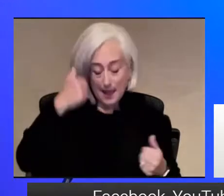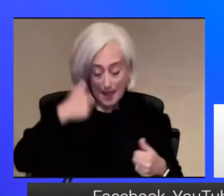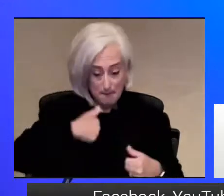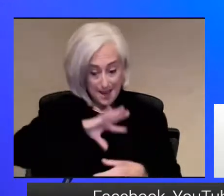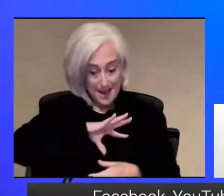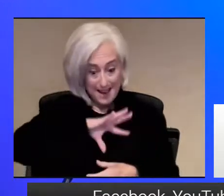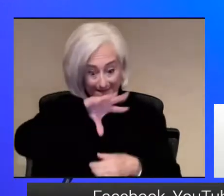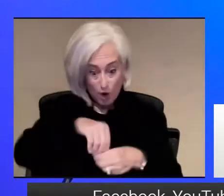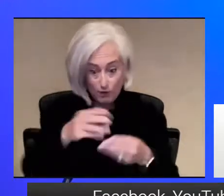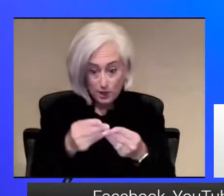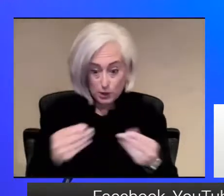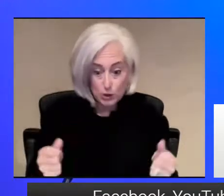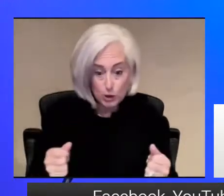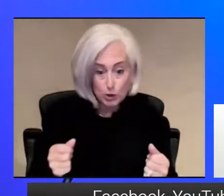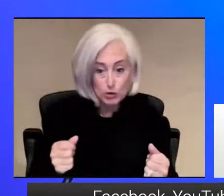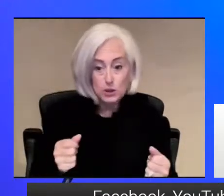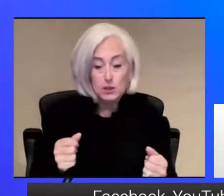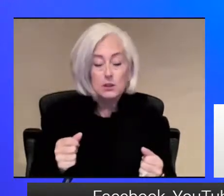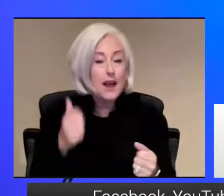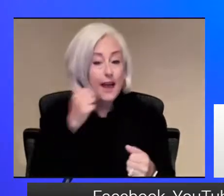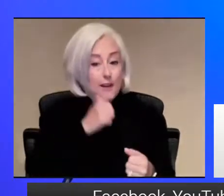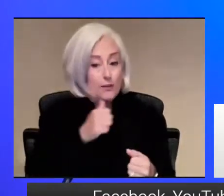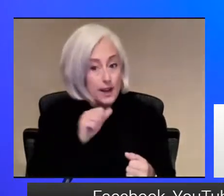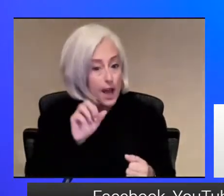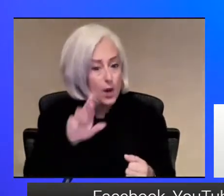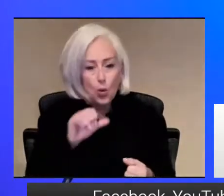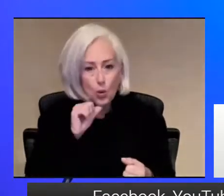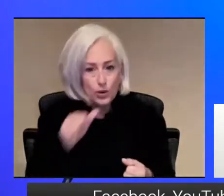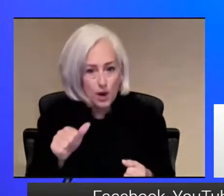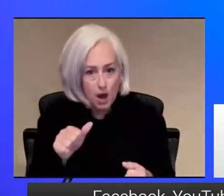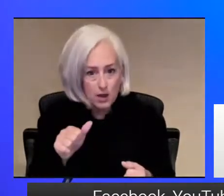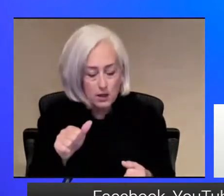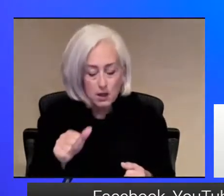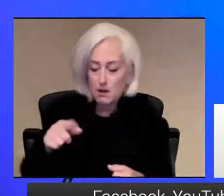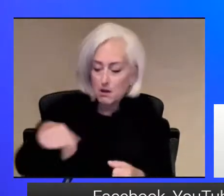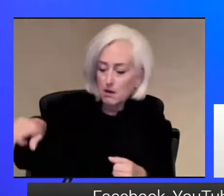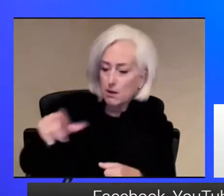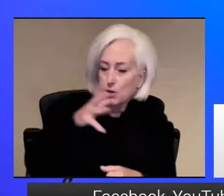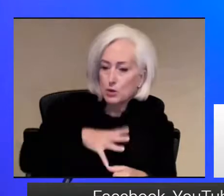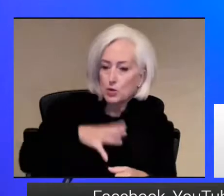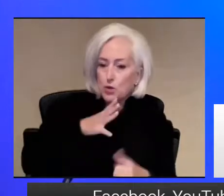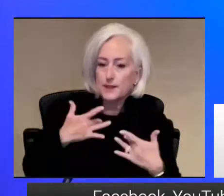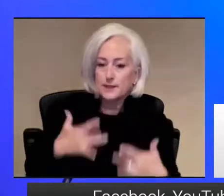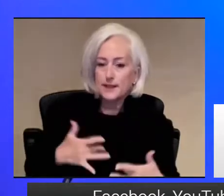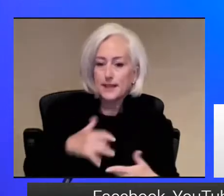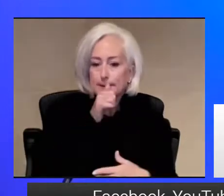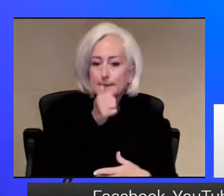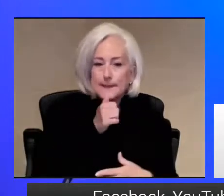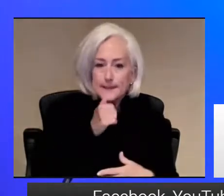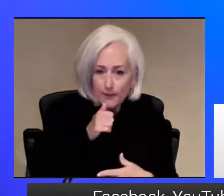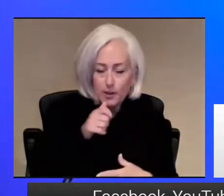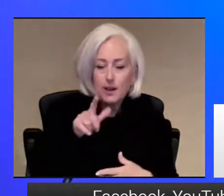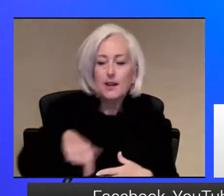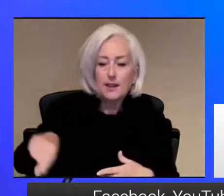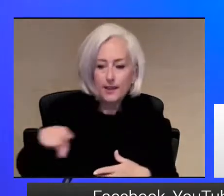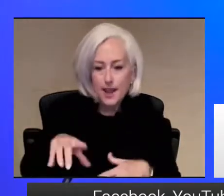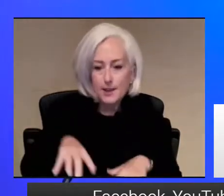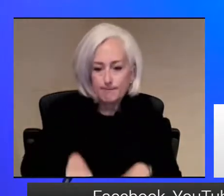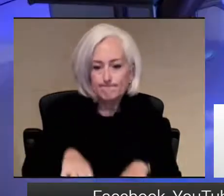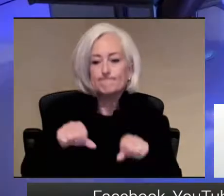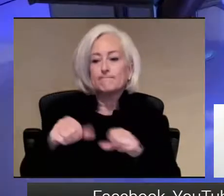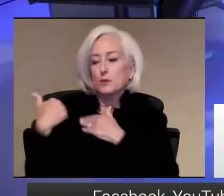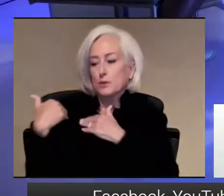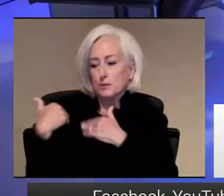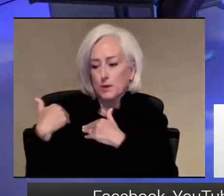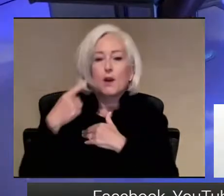women suffering, but those of us, because it's a minority of us in healthcare, are also carrying those burdens for those Black women. Yeah, that's a